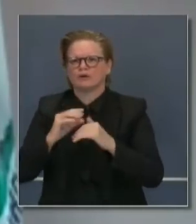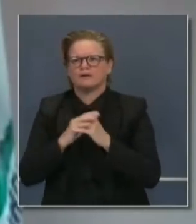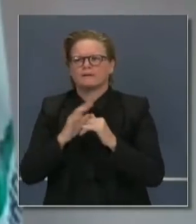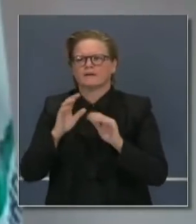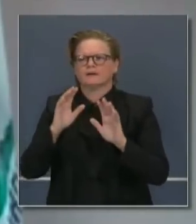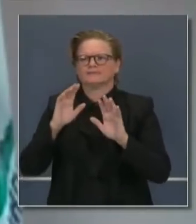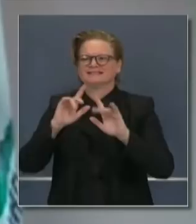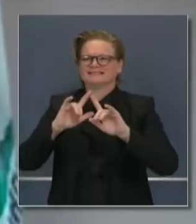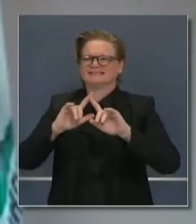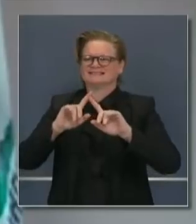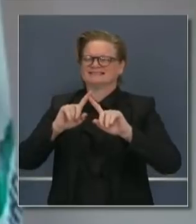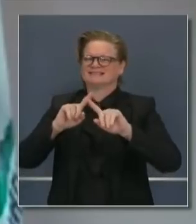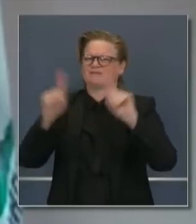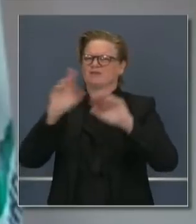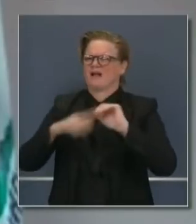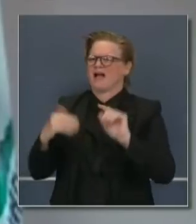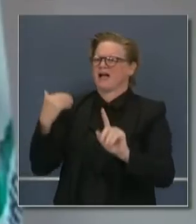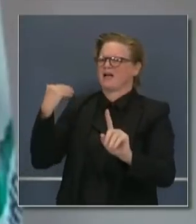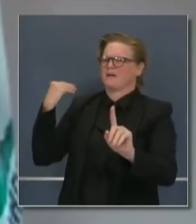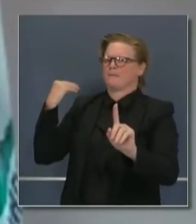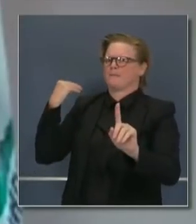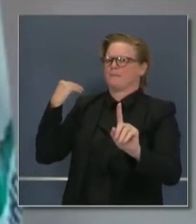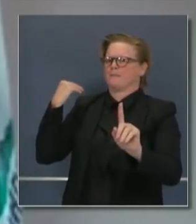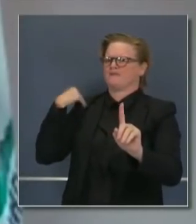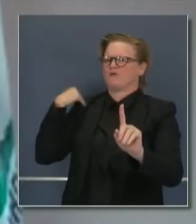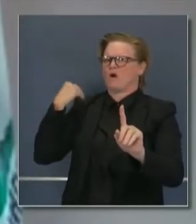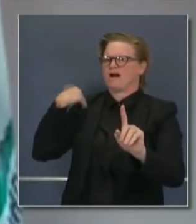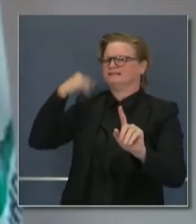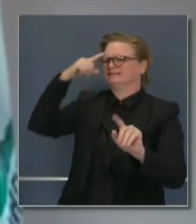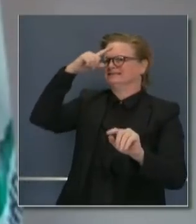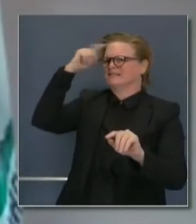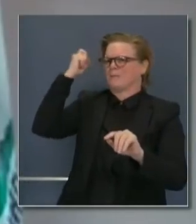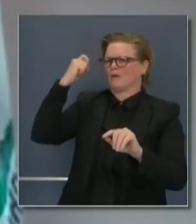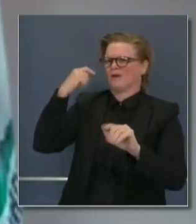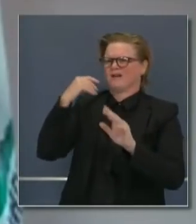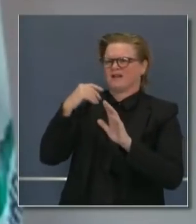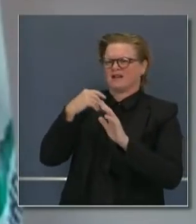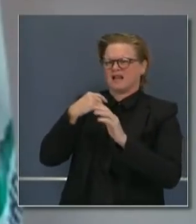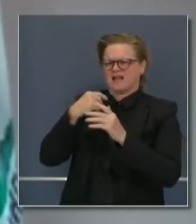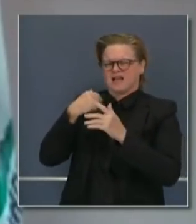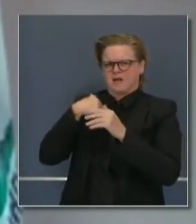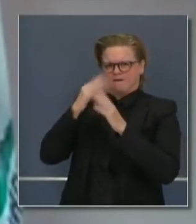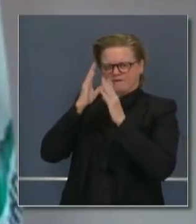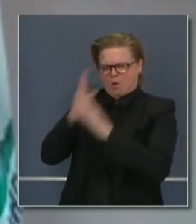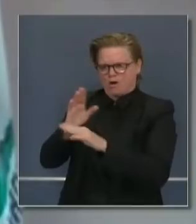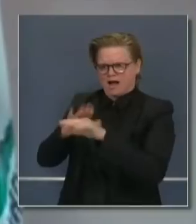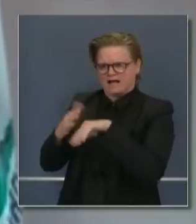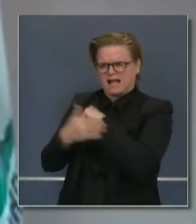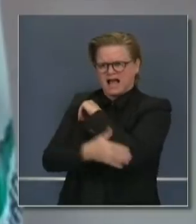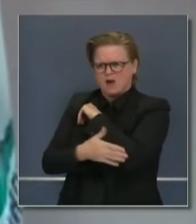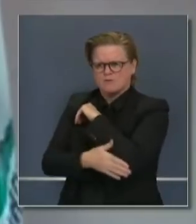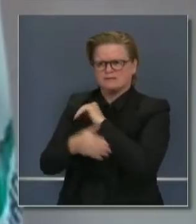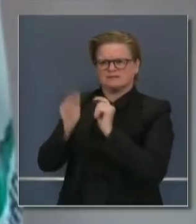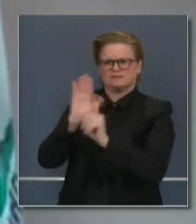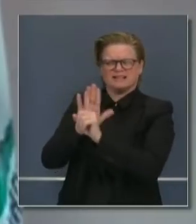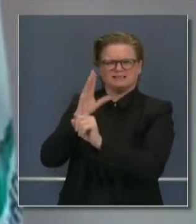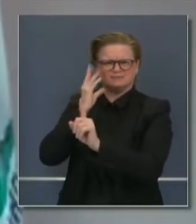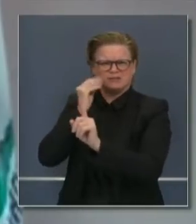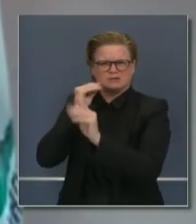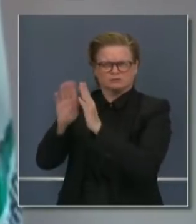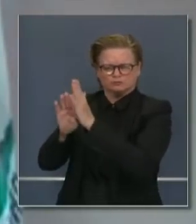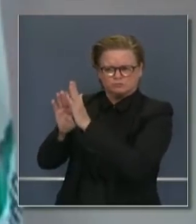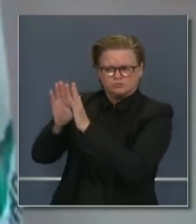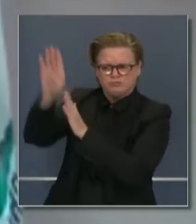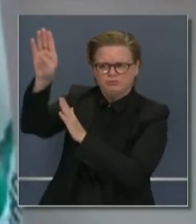spring and certainly in the summer, when it was really focused counties that were experiencing the highest surge, we're seeing